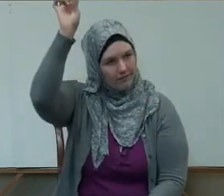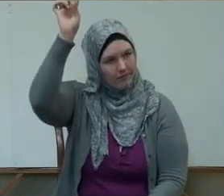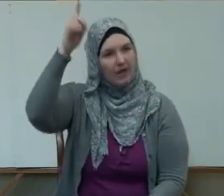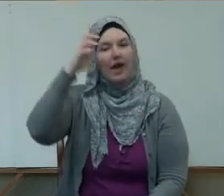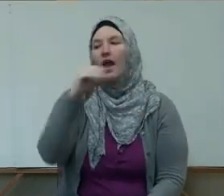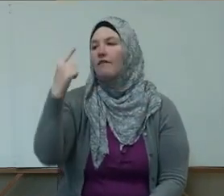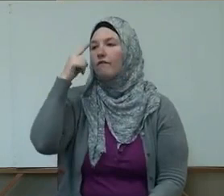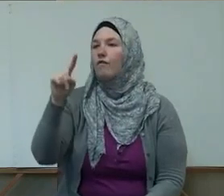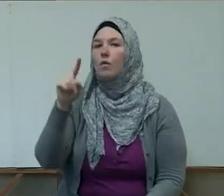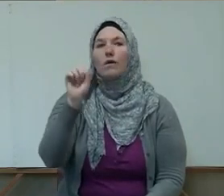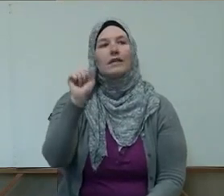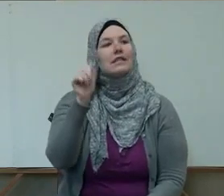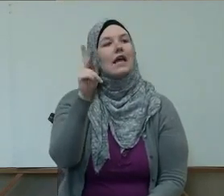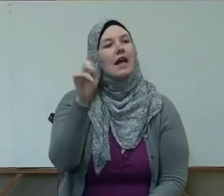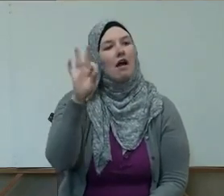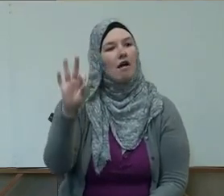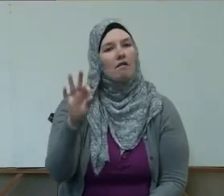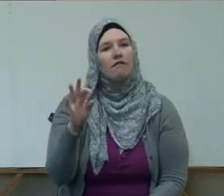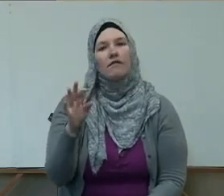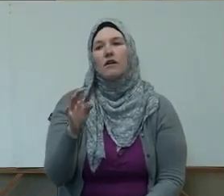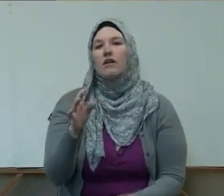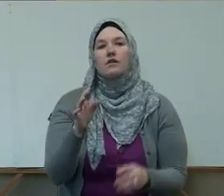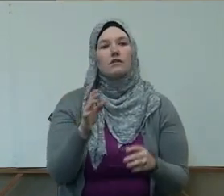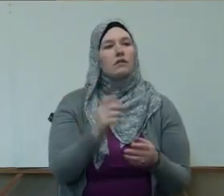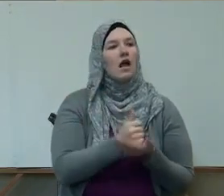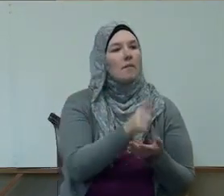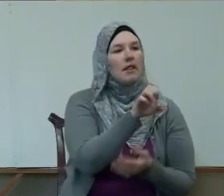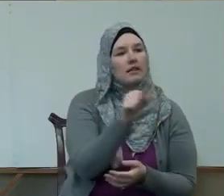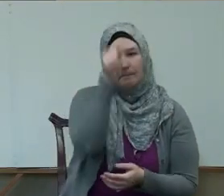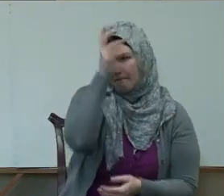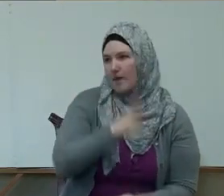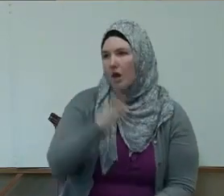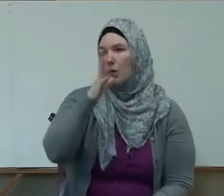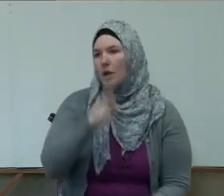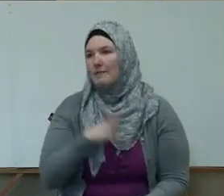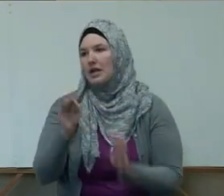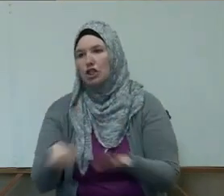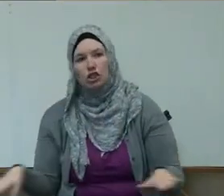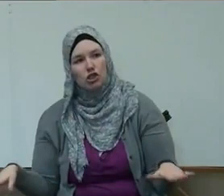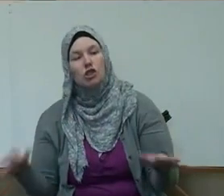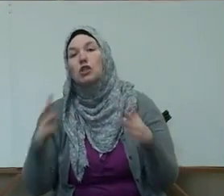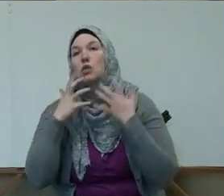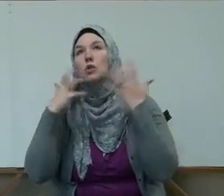of helpless men, women, and children who are screaming to